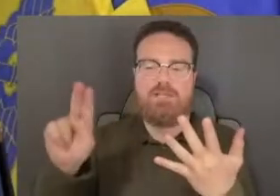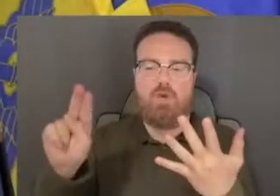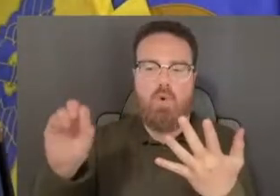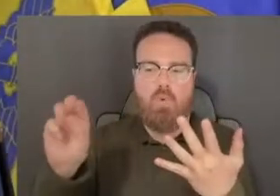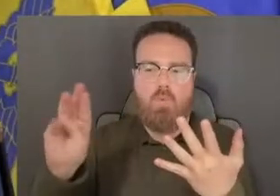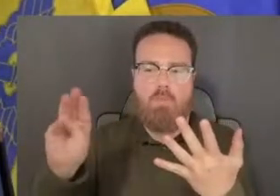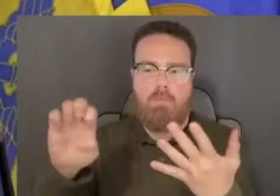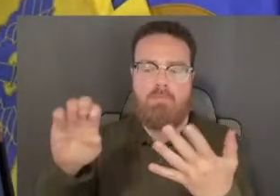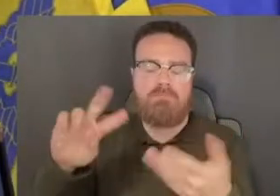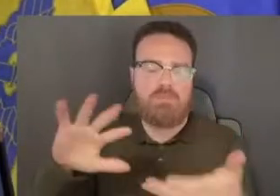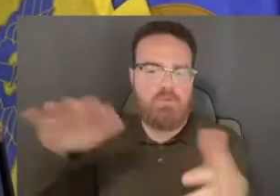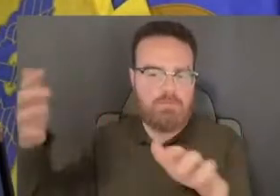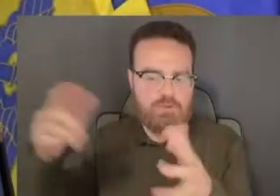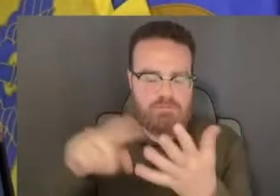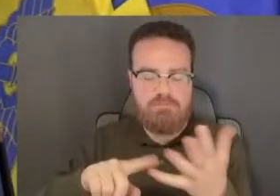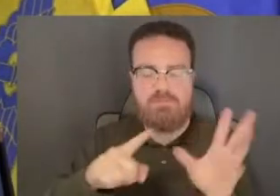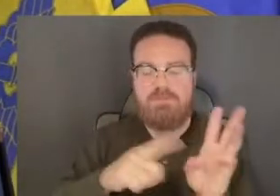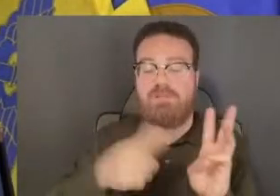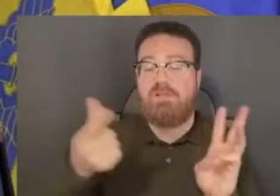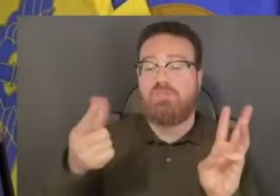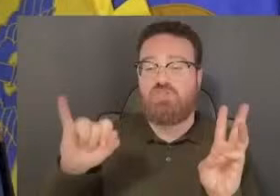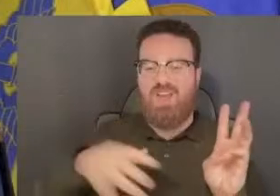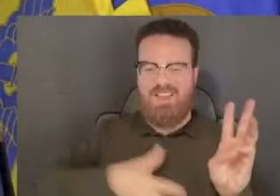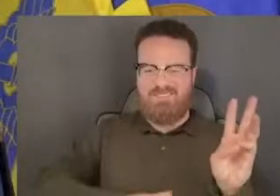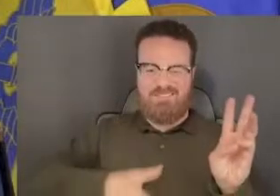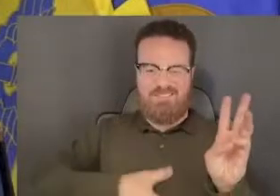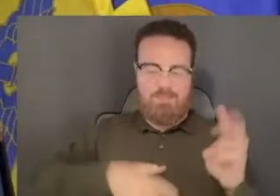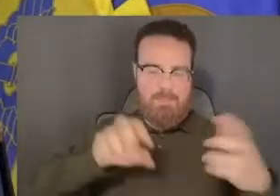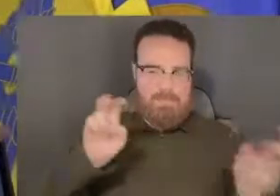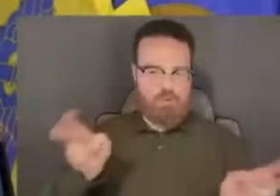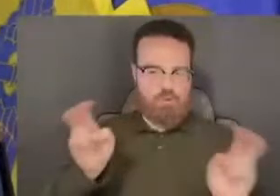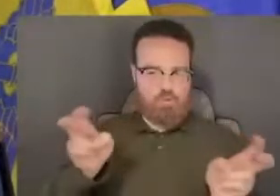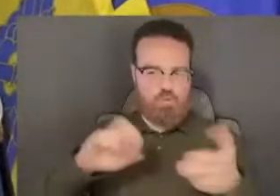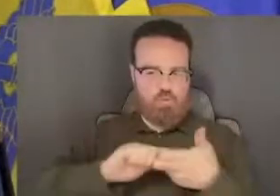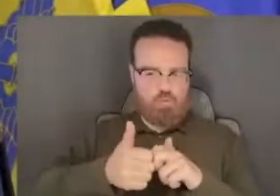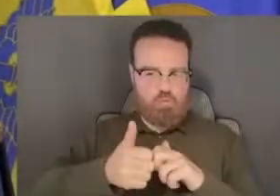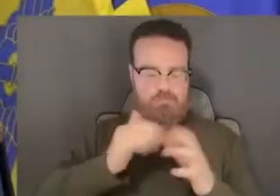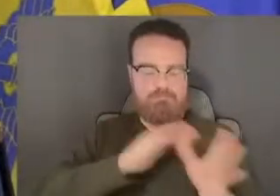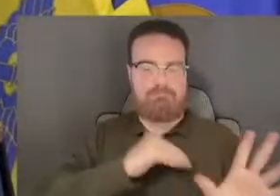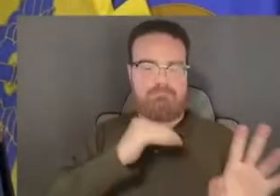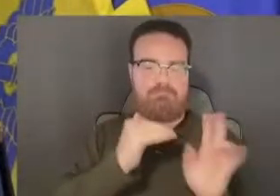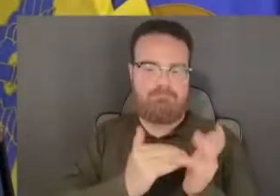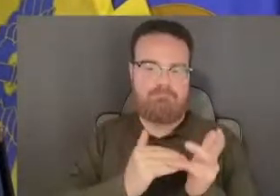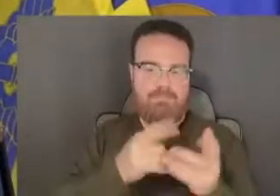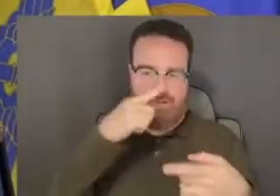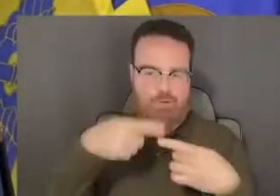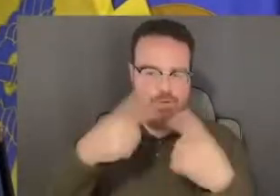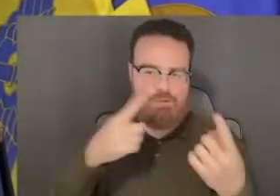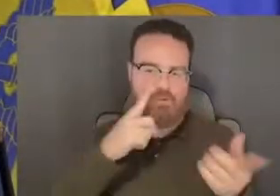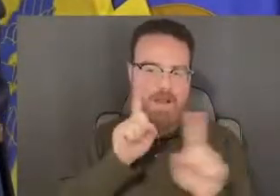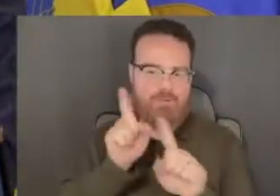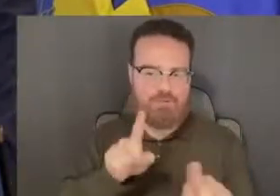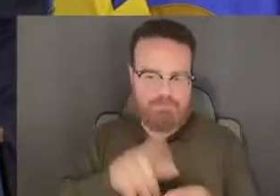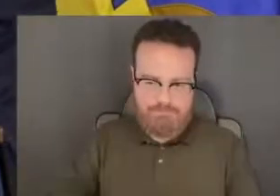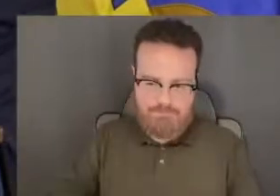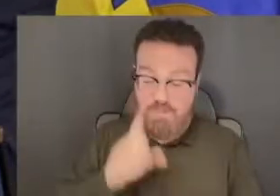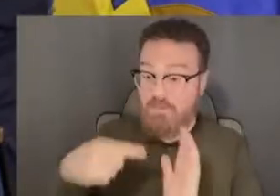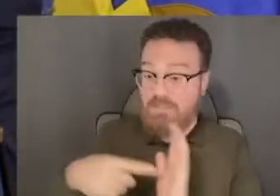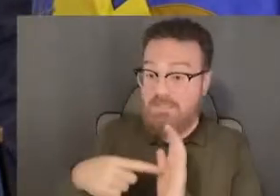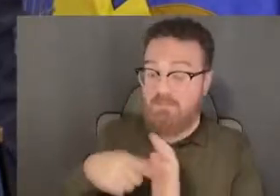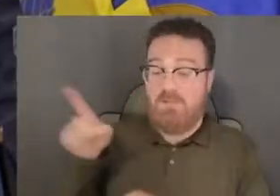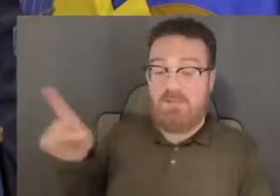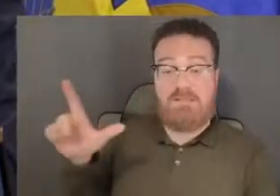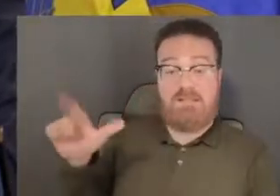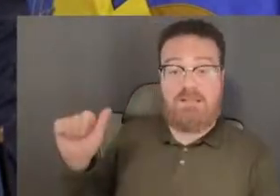I've seen in the hospital, and allergic reactions. For example, this Lancet study